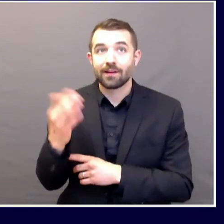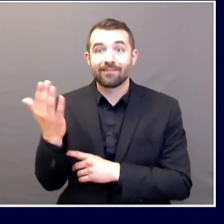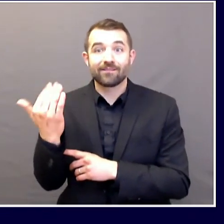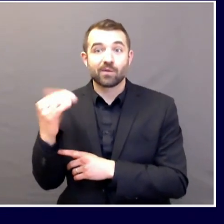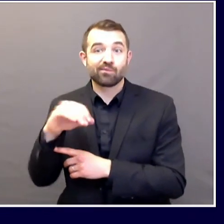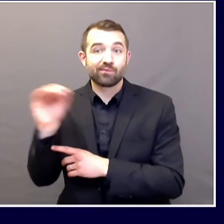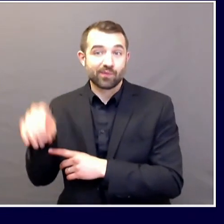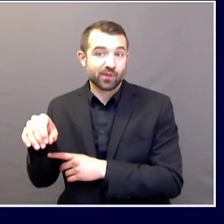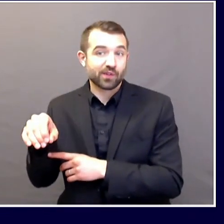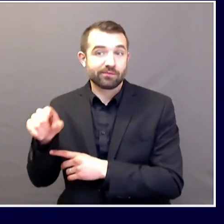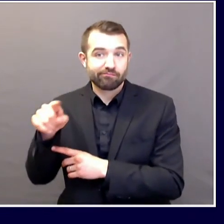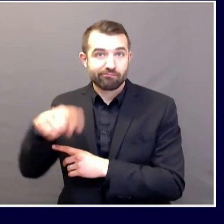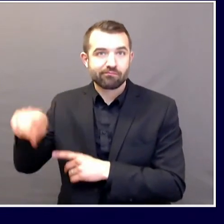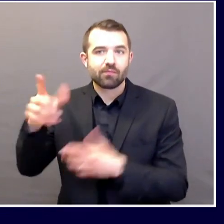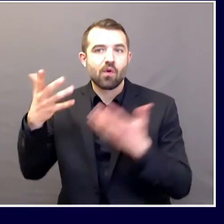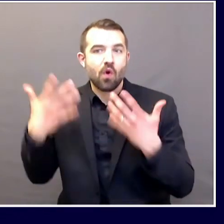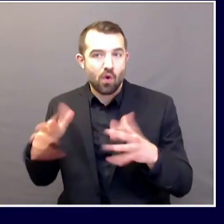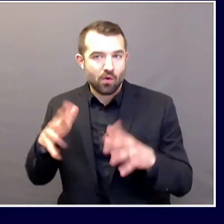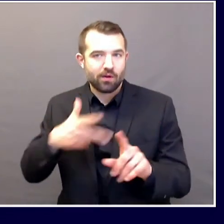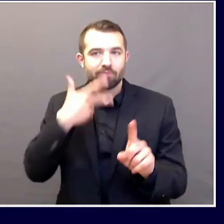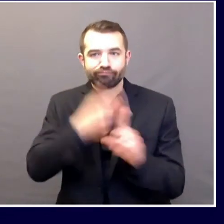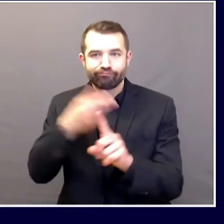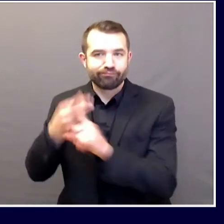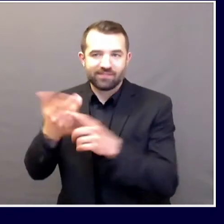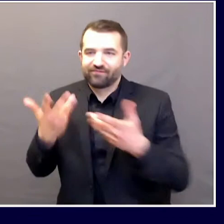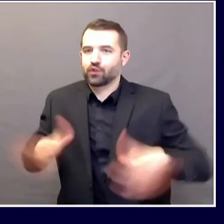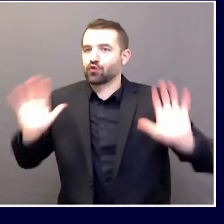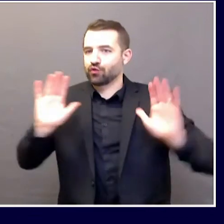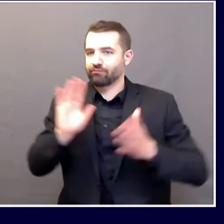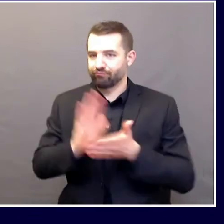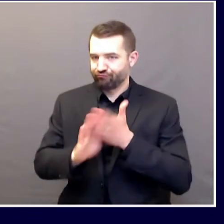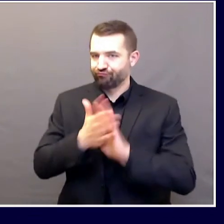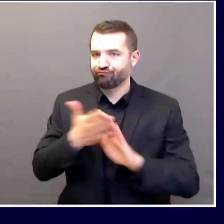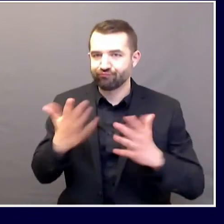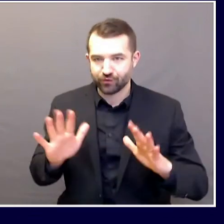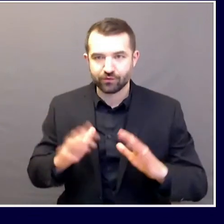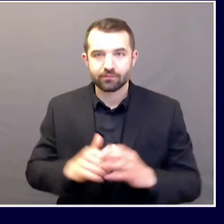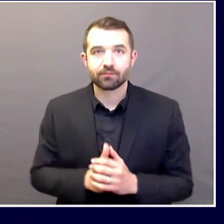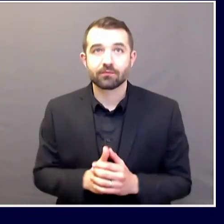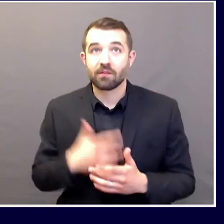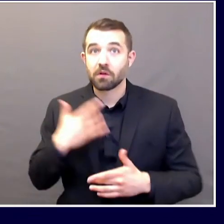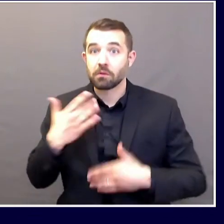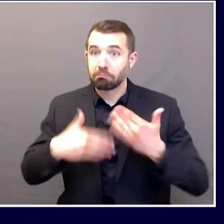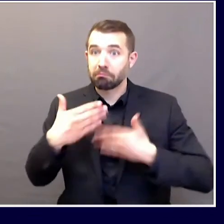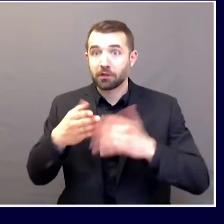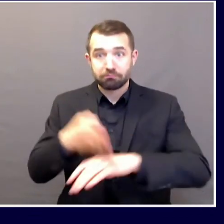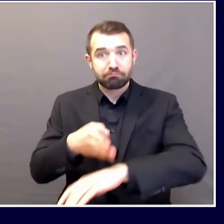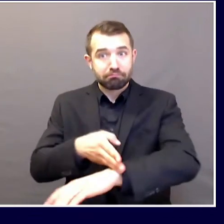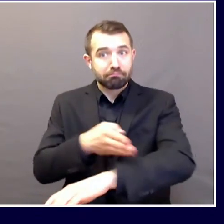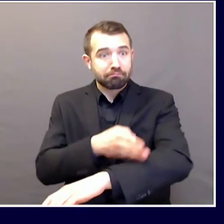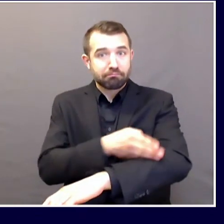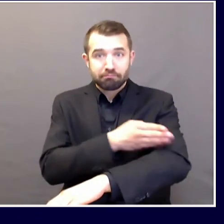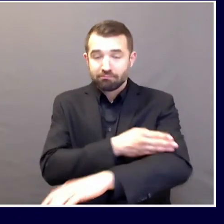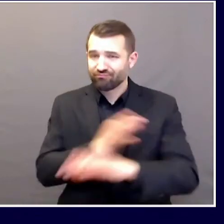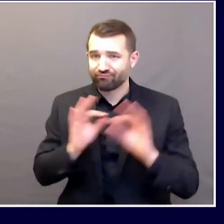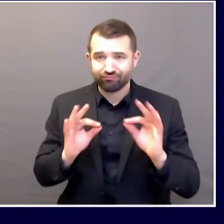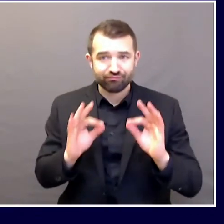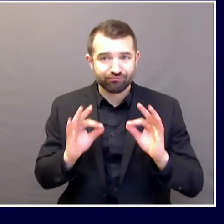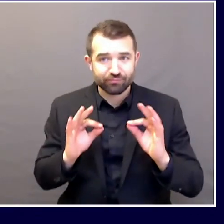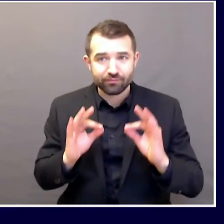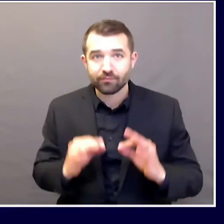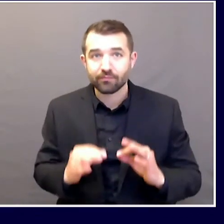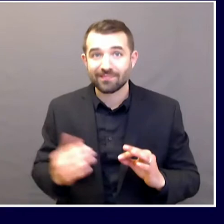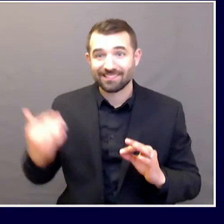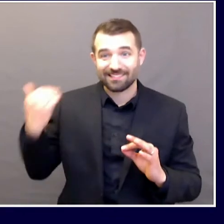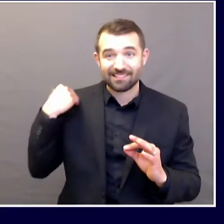series. We are making progress on the vaccine and vaccination front, but as I mentioned on Tuesday, there was an error